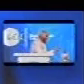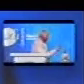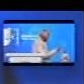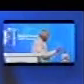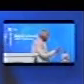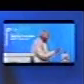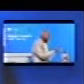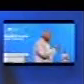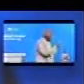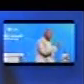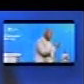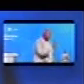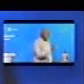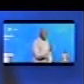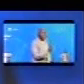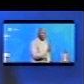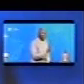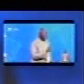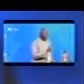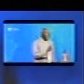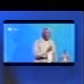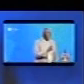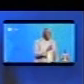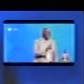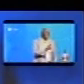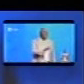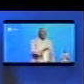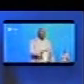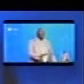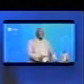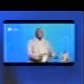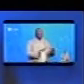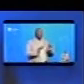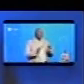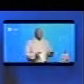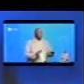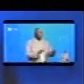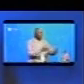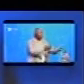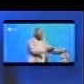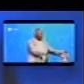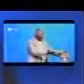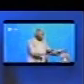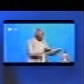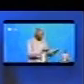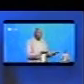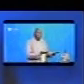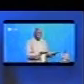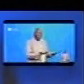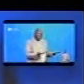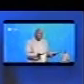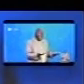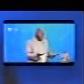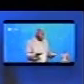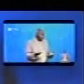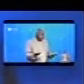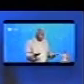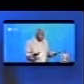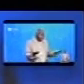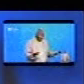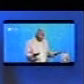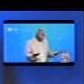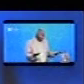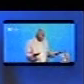and move it says forward, peace, but be because still. He's blind, he has there to make chills, immediate and therefore he's walking the sea, slower